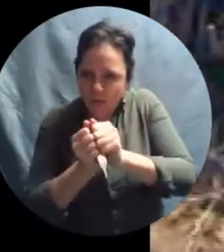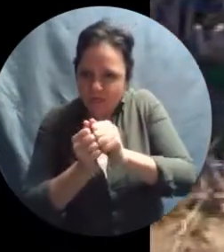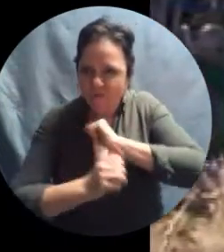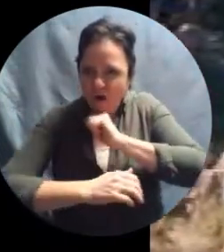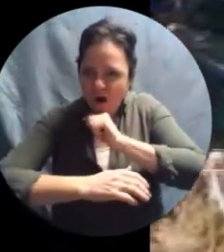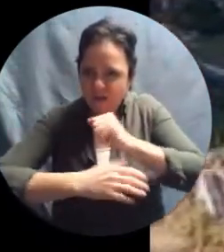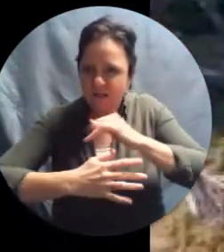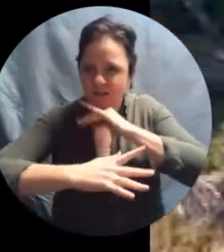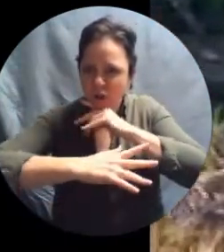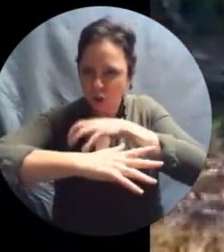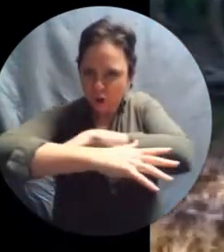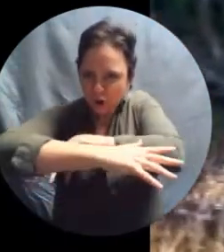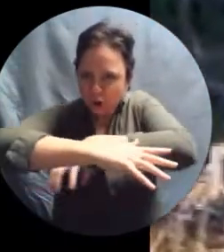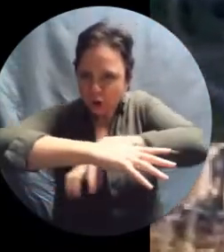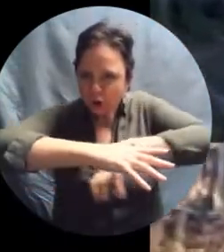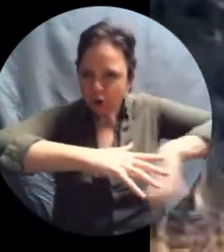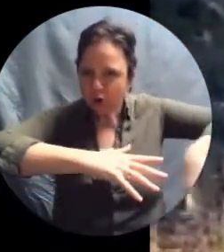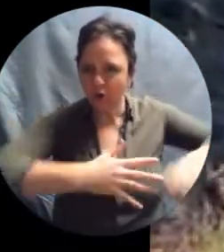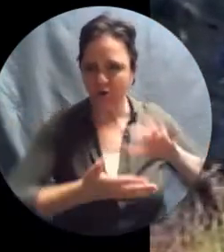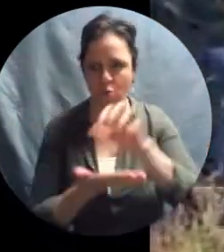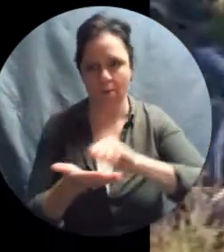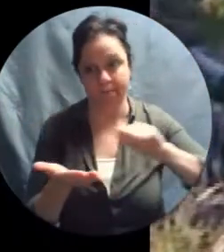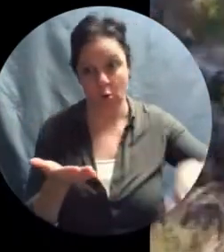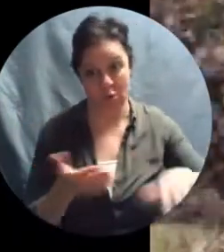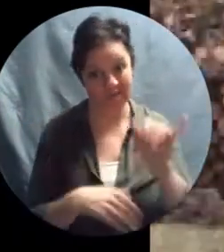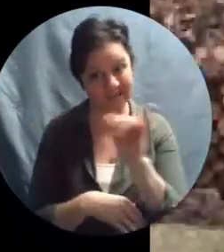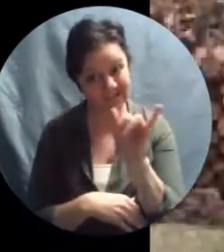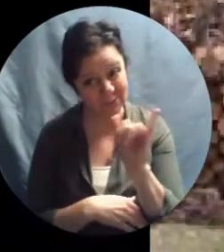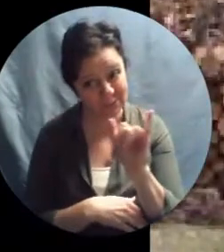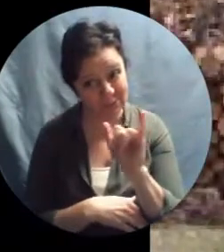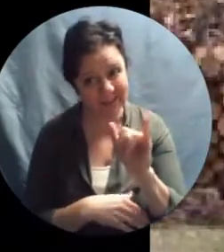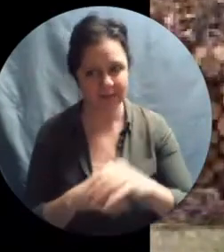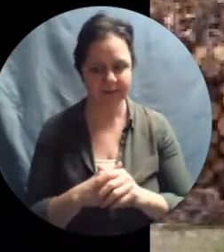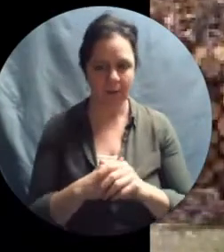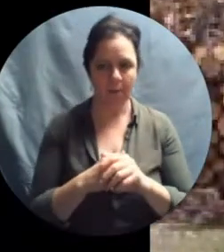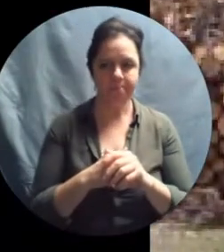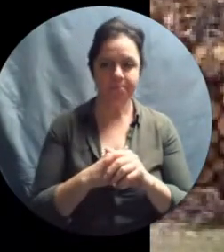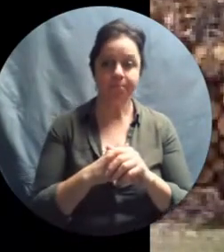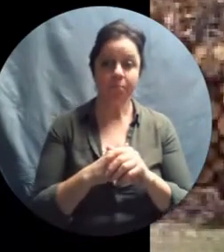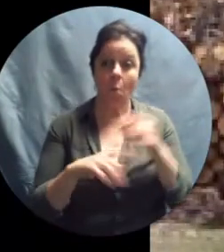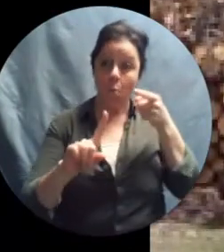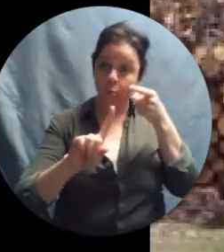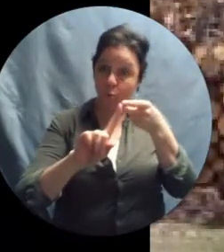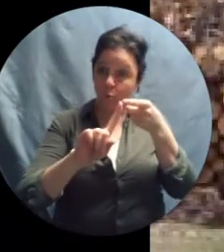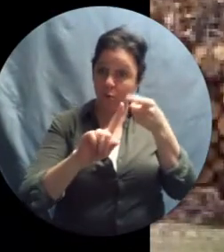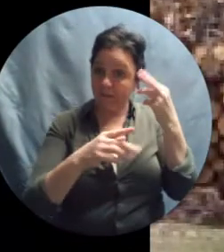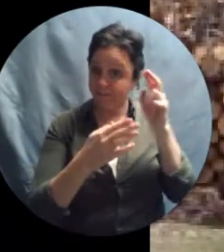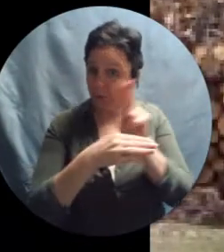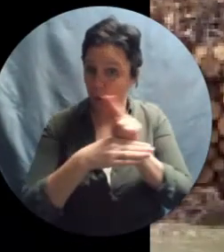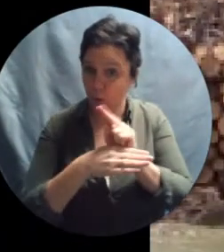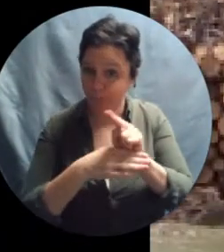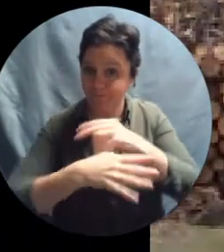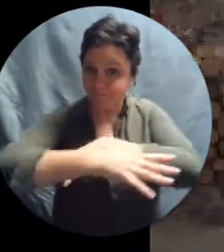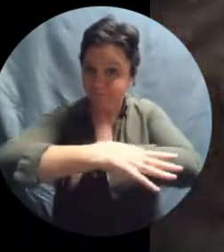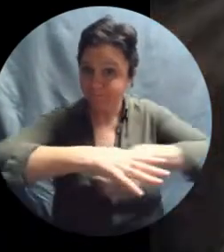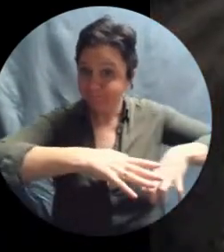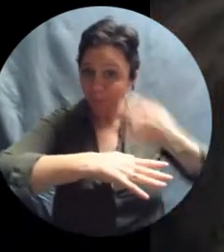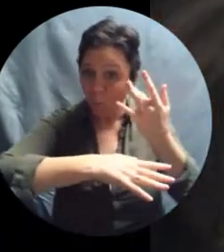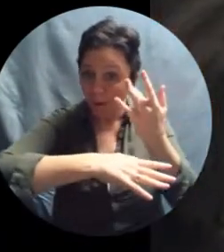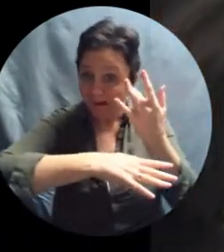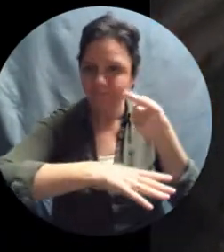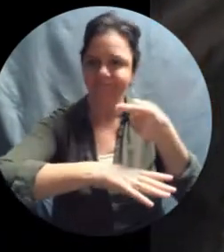of clearing. So this would be for a number of purposes. We could clear an area for lumber. We could clear an area to mine